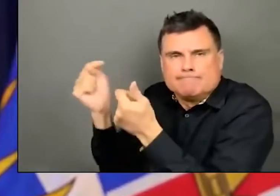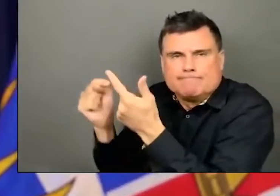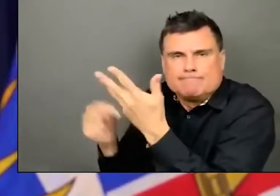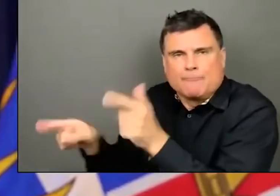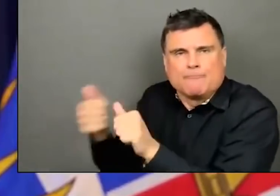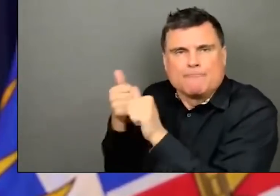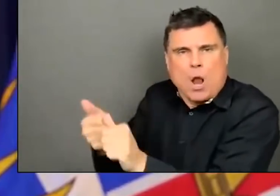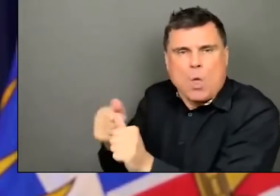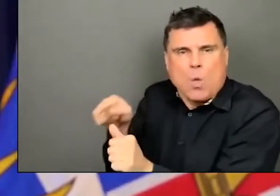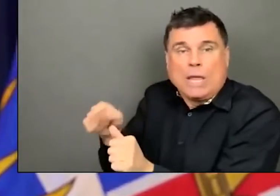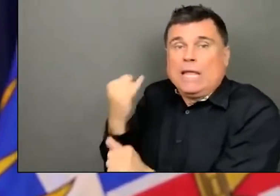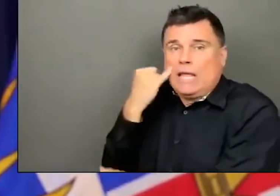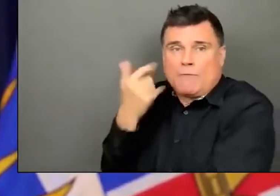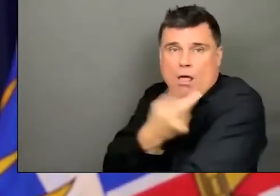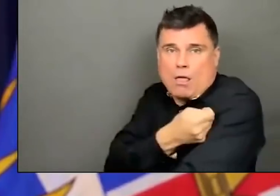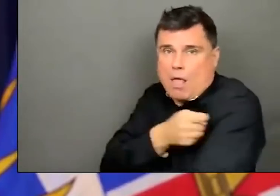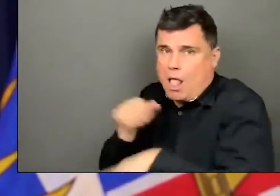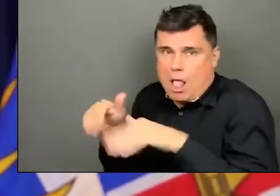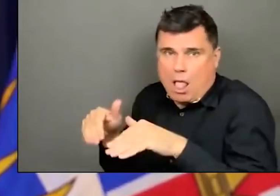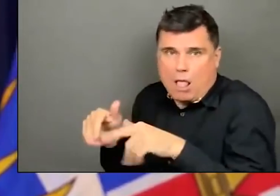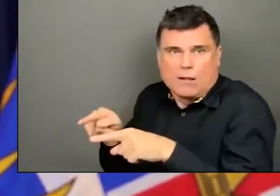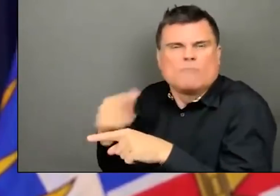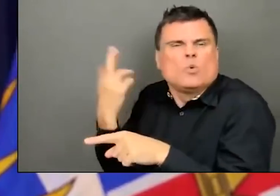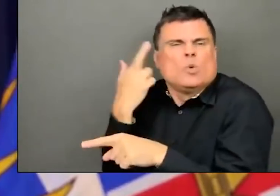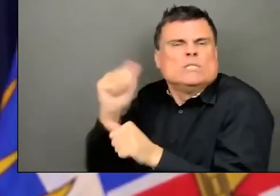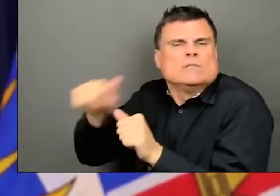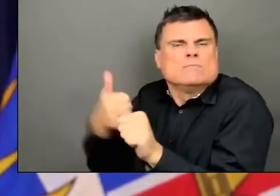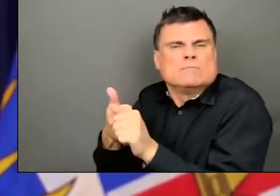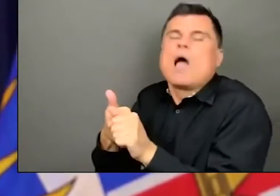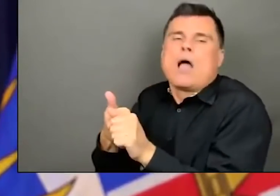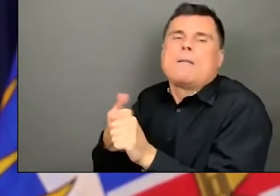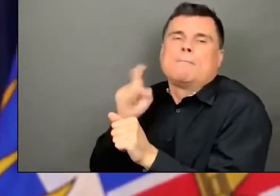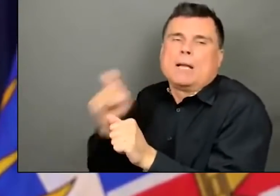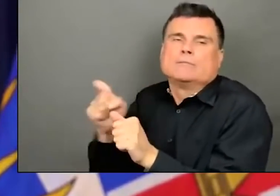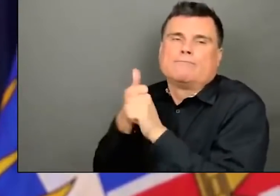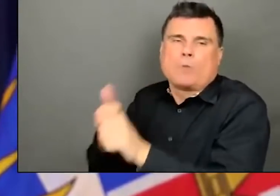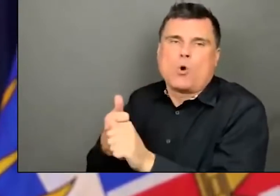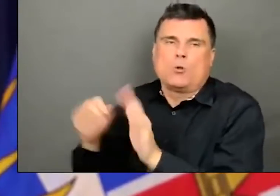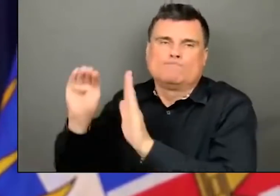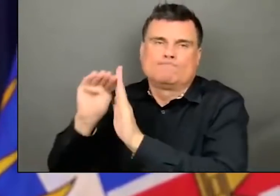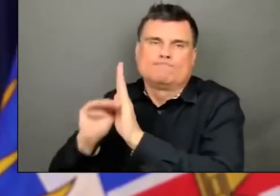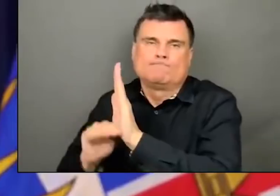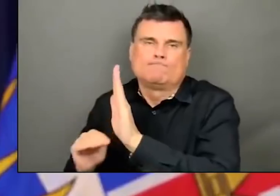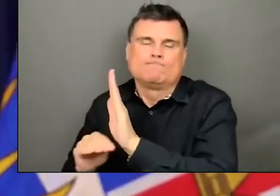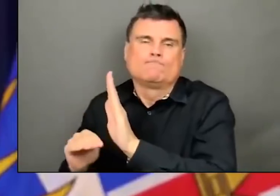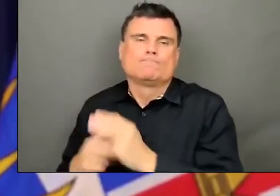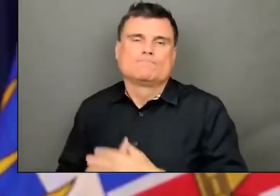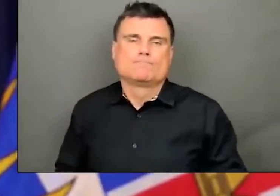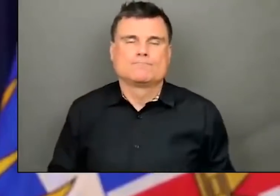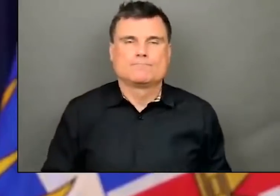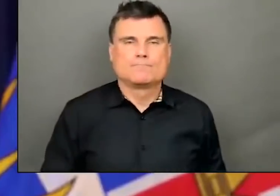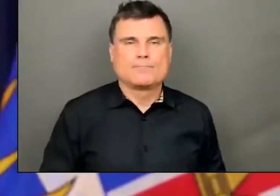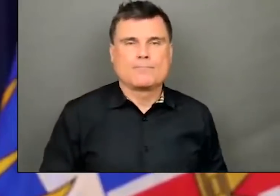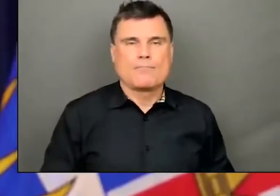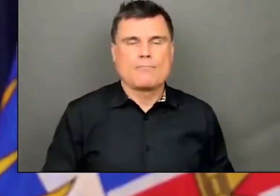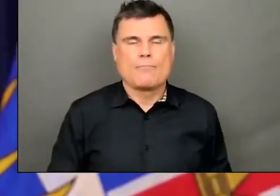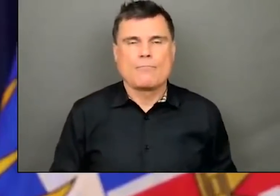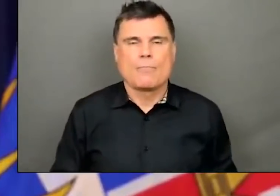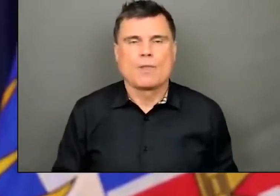maximum protection for people receiving care, to healthcare workers, and to those caring for all of us.